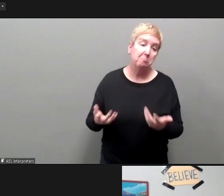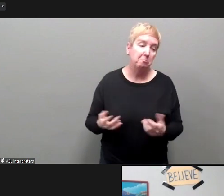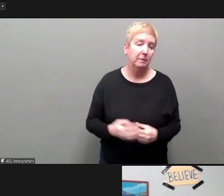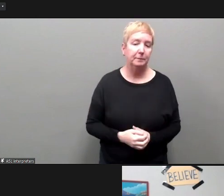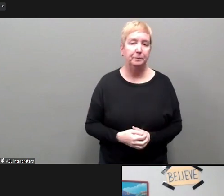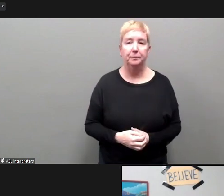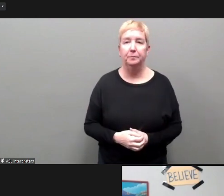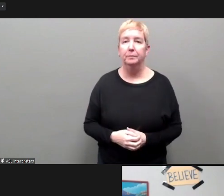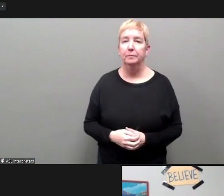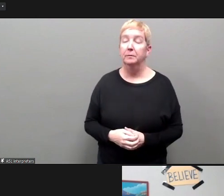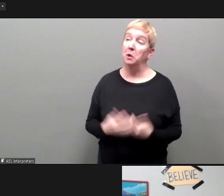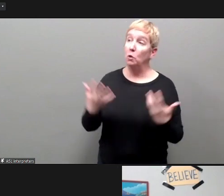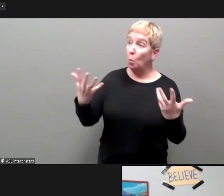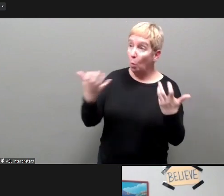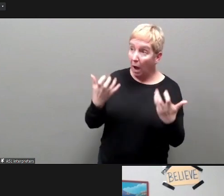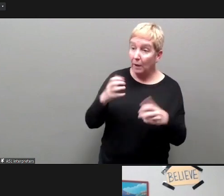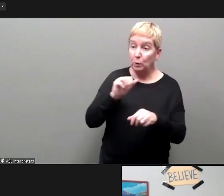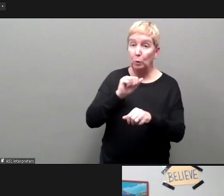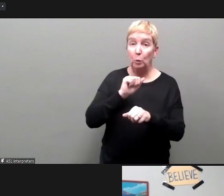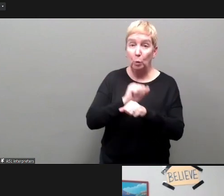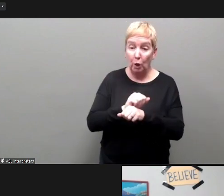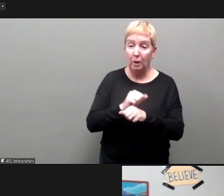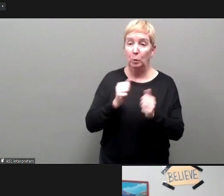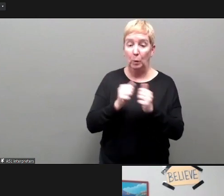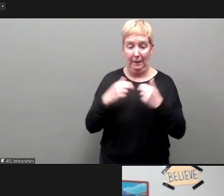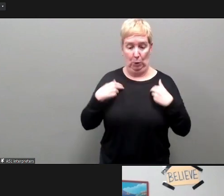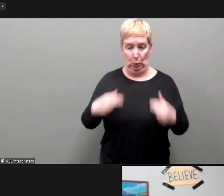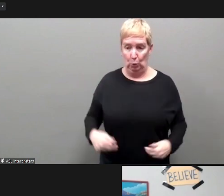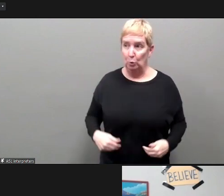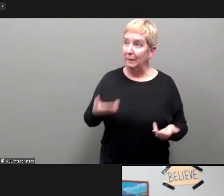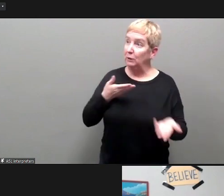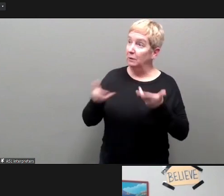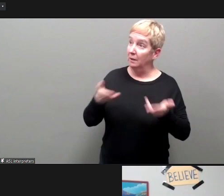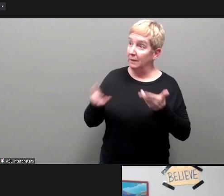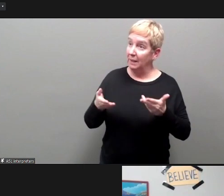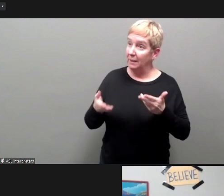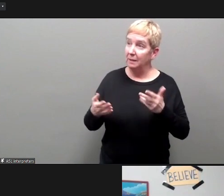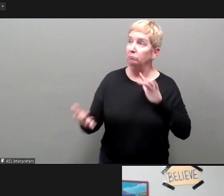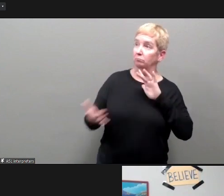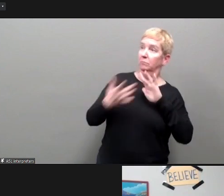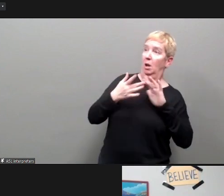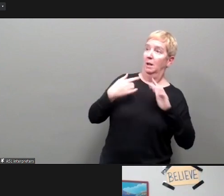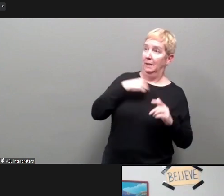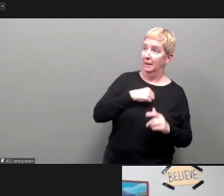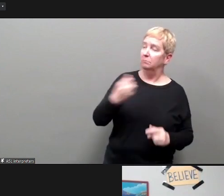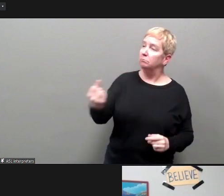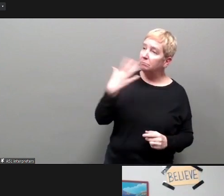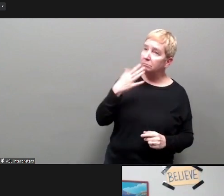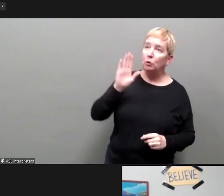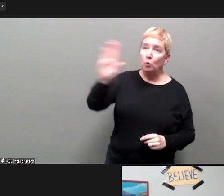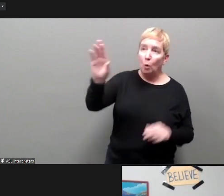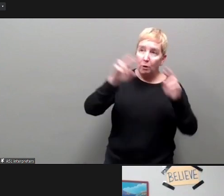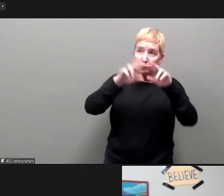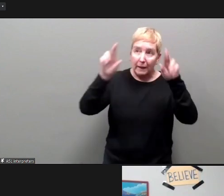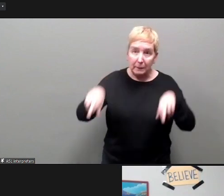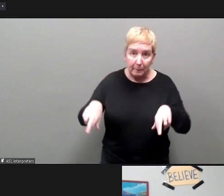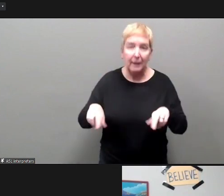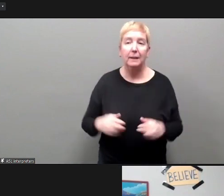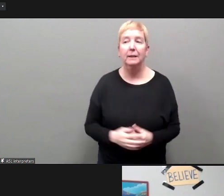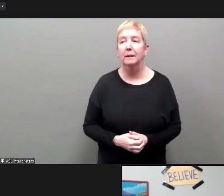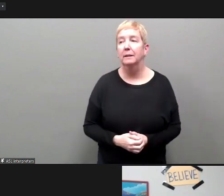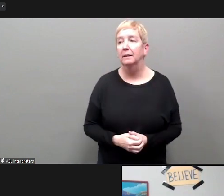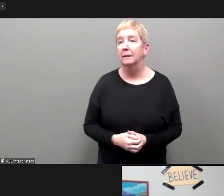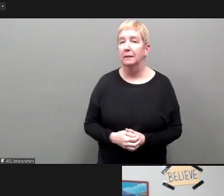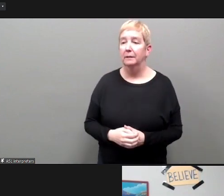you like the idea of working in human services, you can get a hold of us as well. Send a resume to my